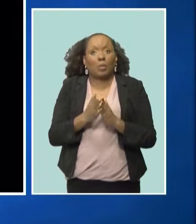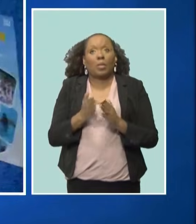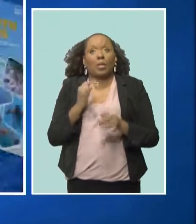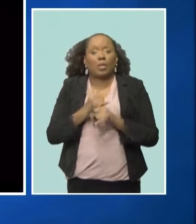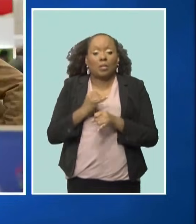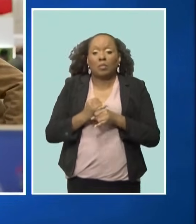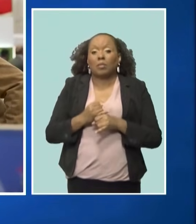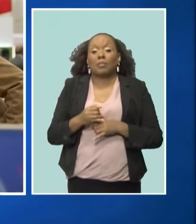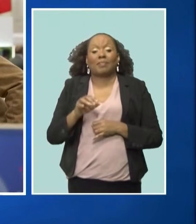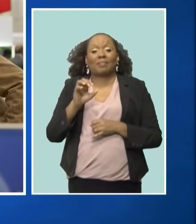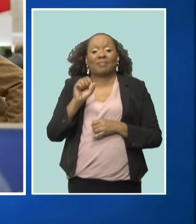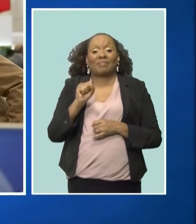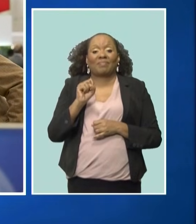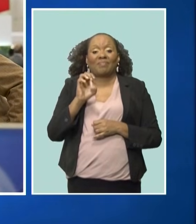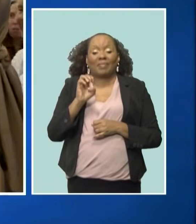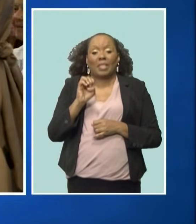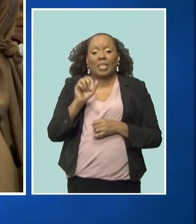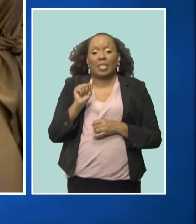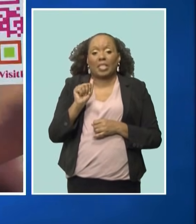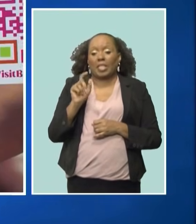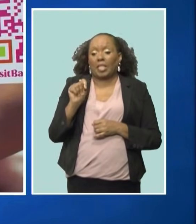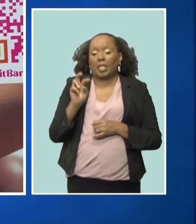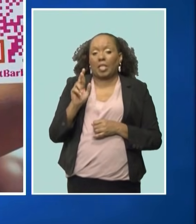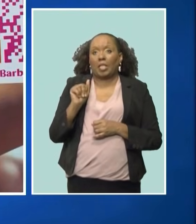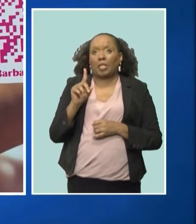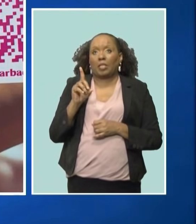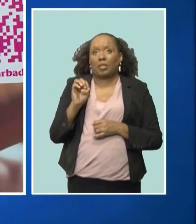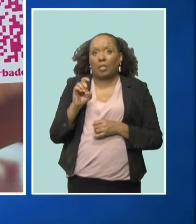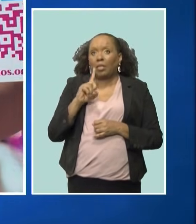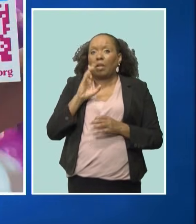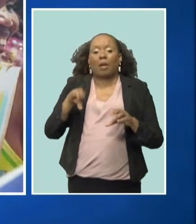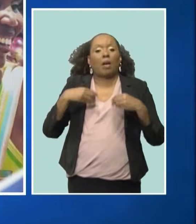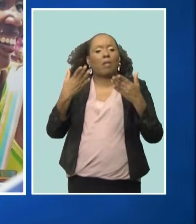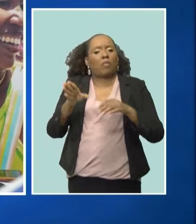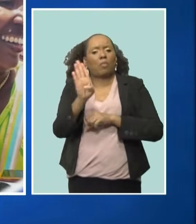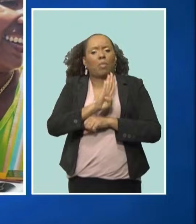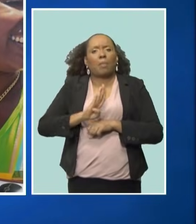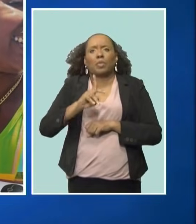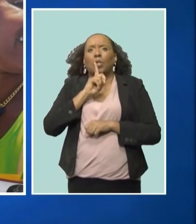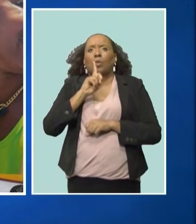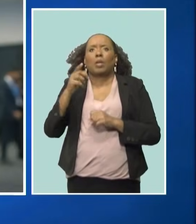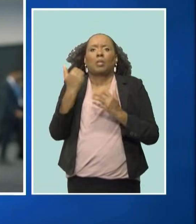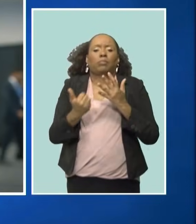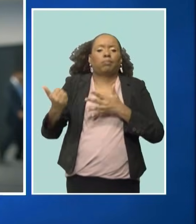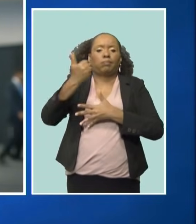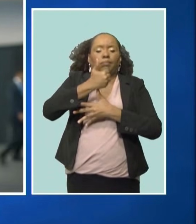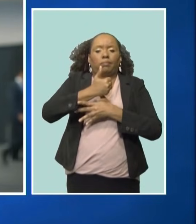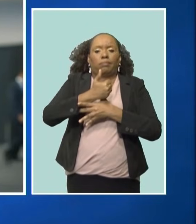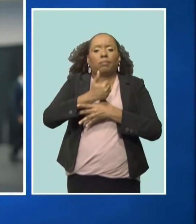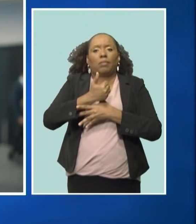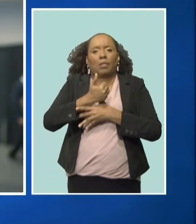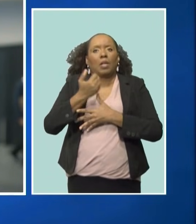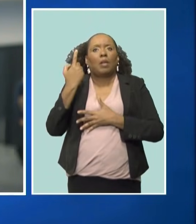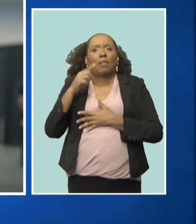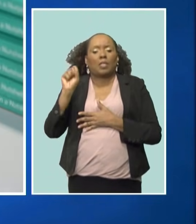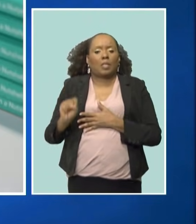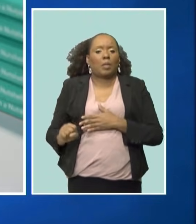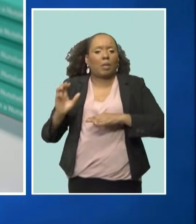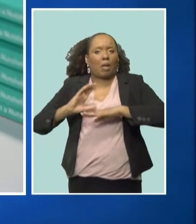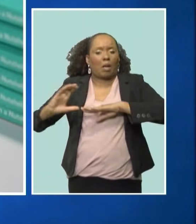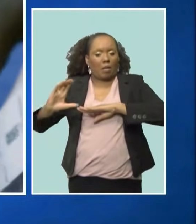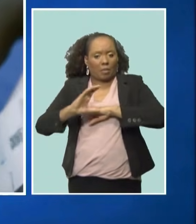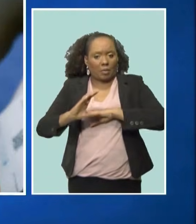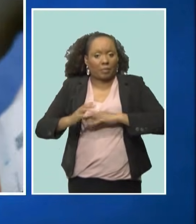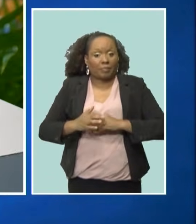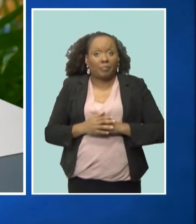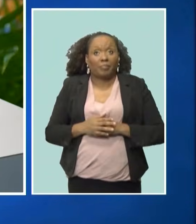Global offers a unique platform for Barbados to reaffirm its position as a leading cruising destination in the Southern Caribbean